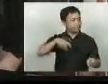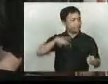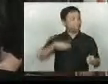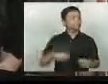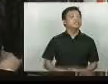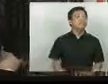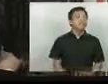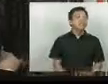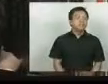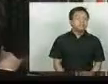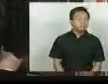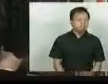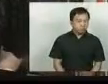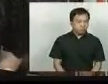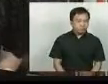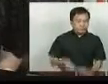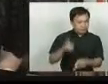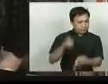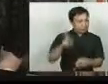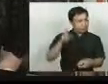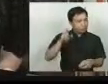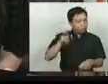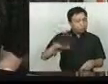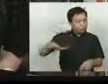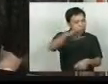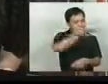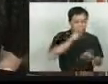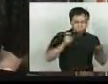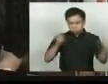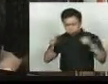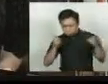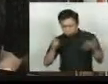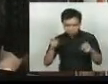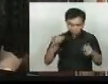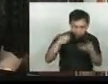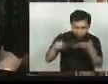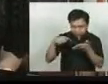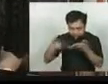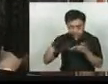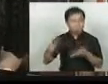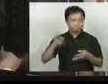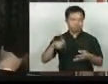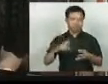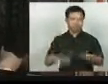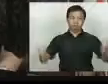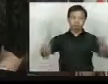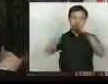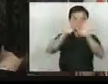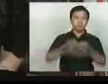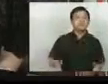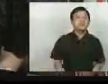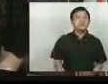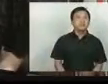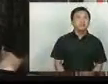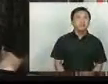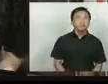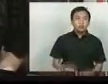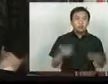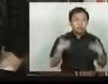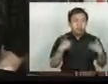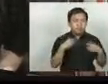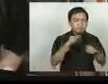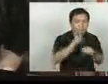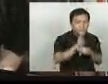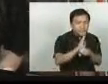business, you have to know what's going on with your operation. Most of the problems that are being encountered by small